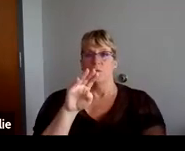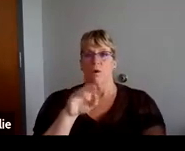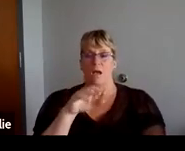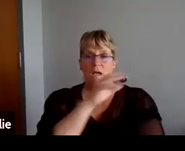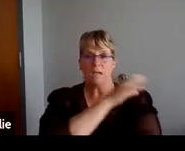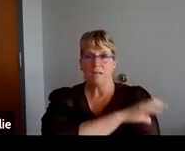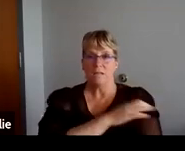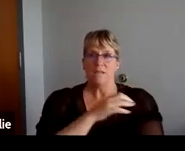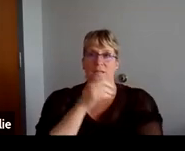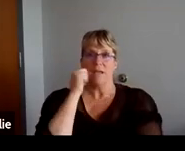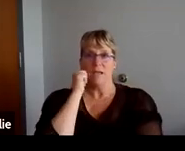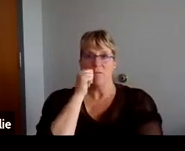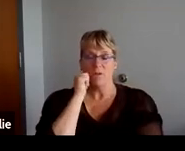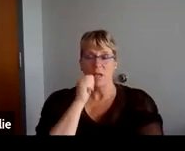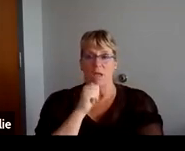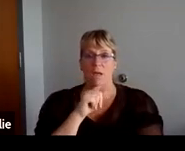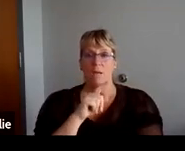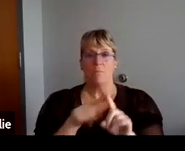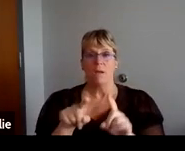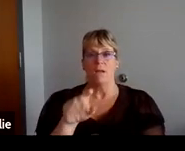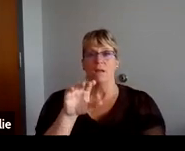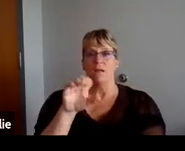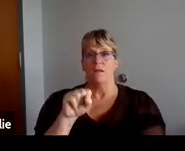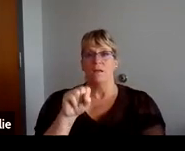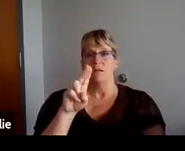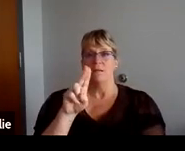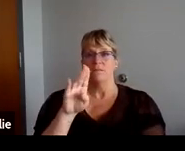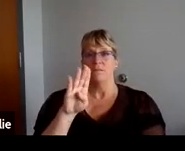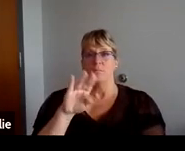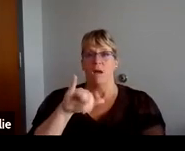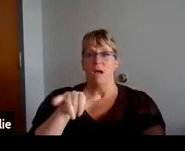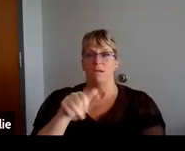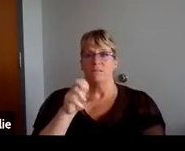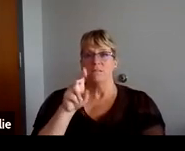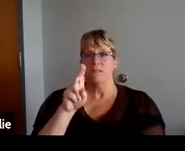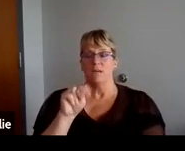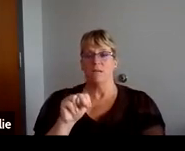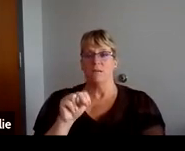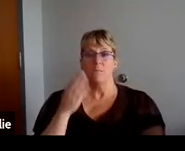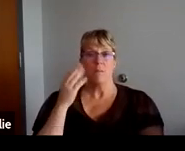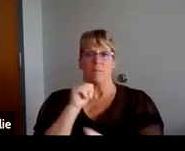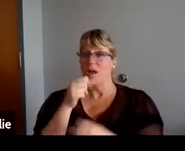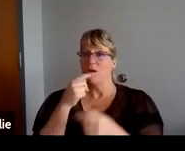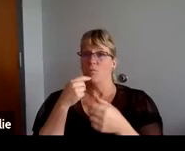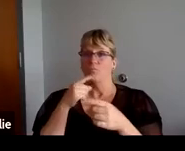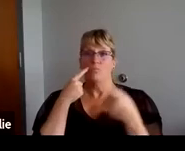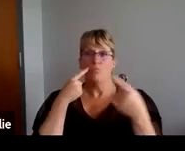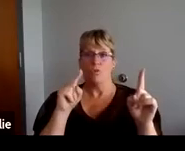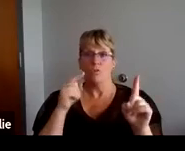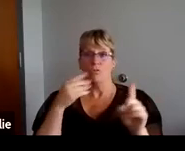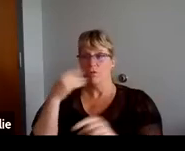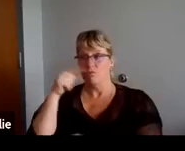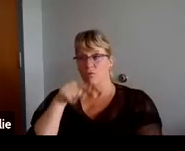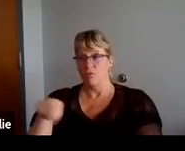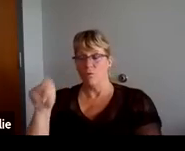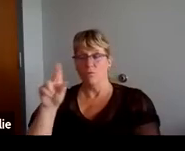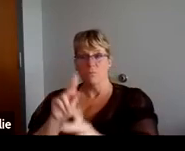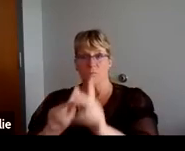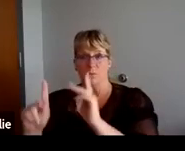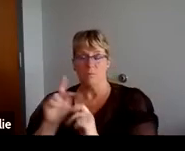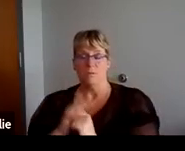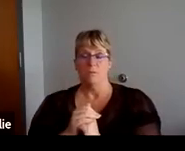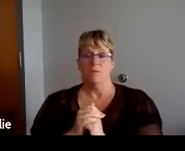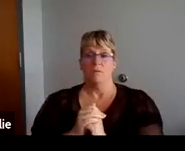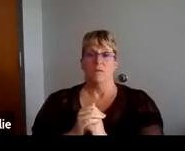daily basis, whereas Suboxone may not, or buprenorphine may not work as well for them.